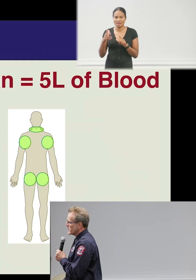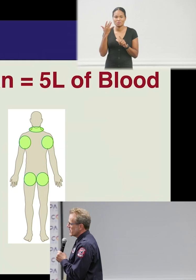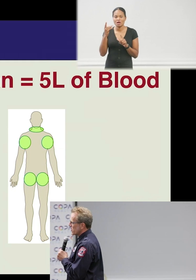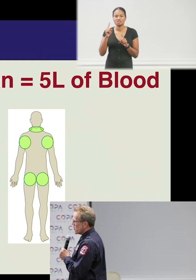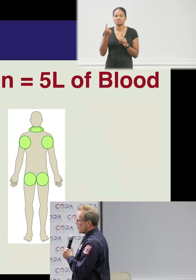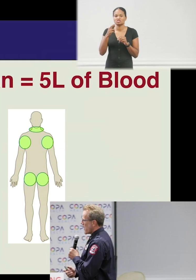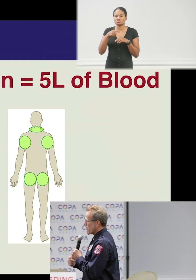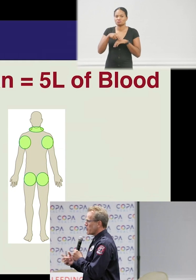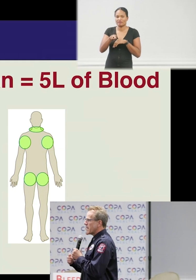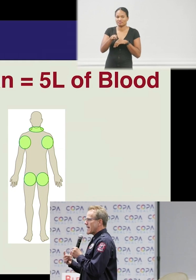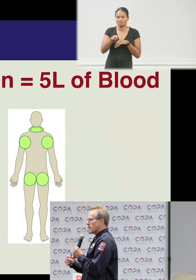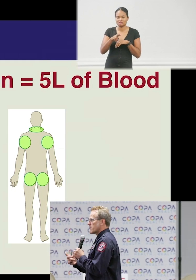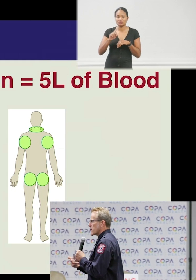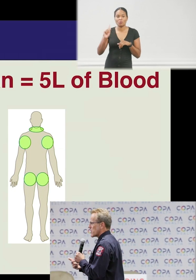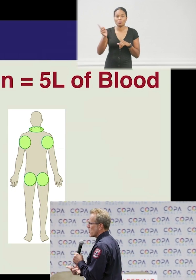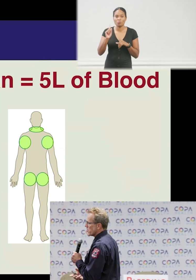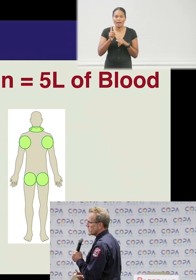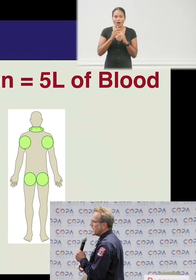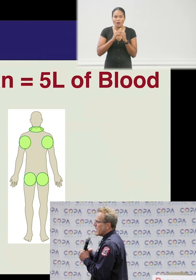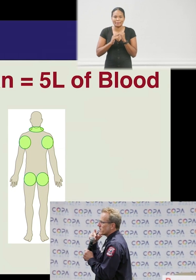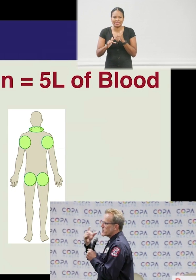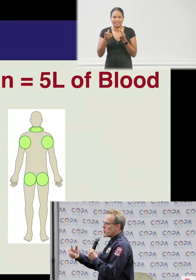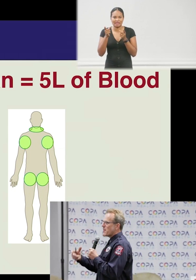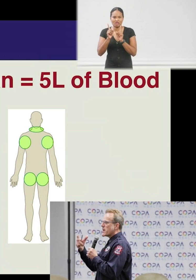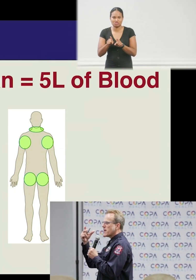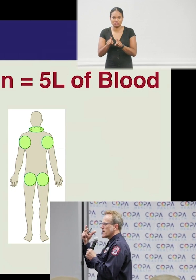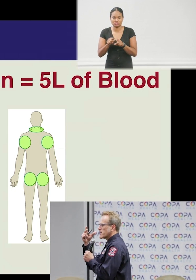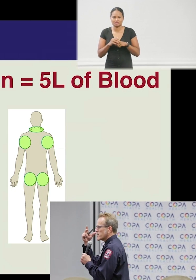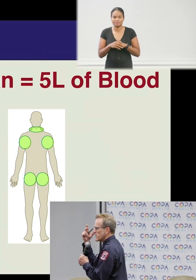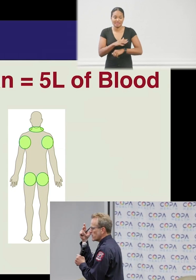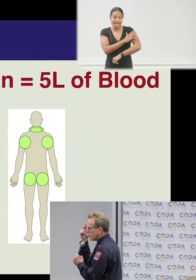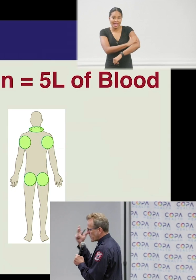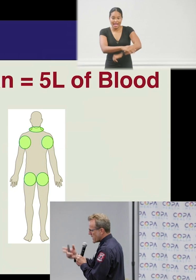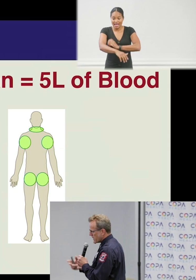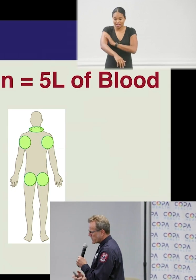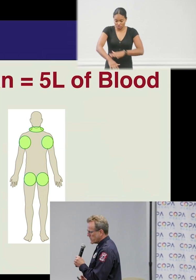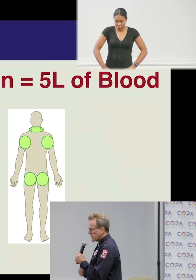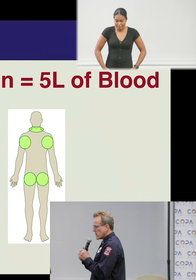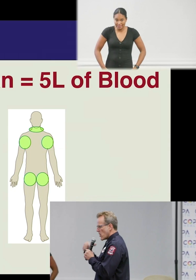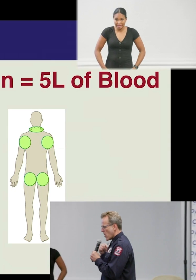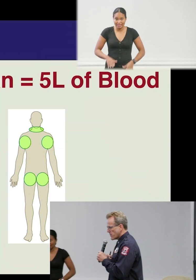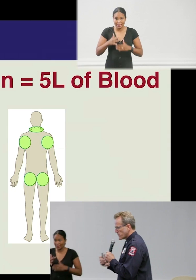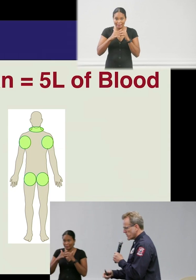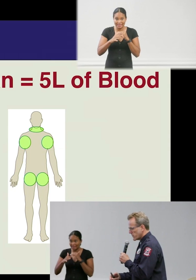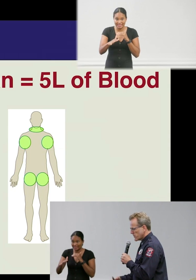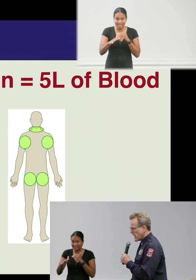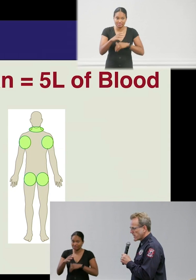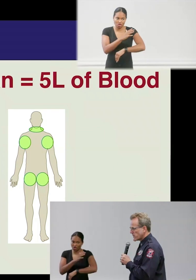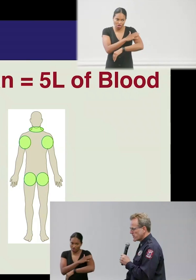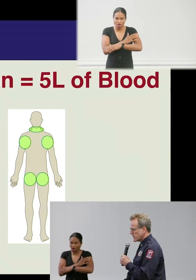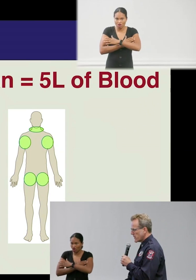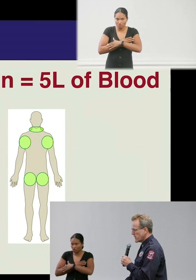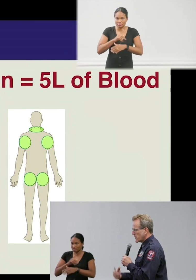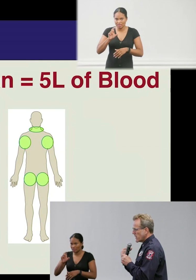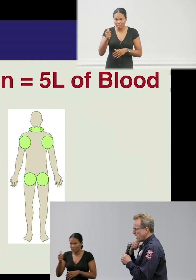reference where bleeding occurs. Extremity bleeds, arms,